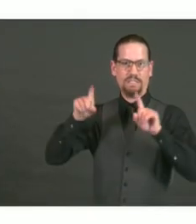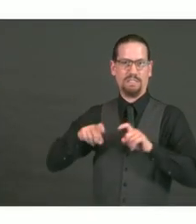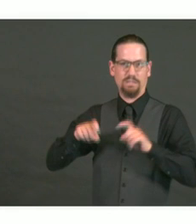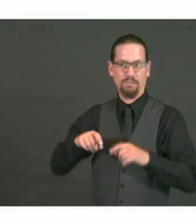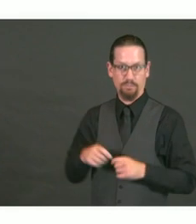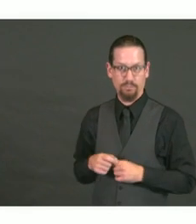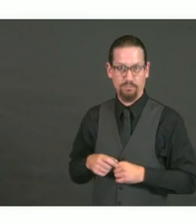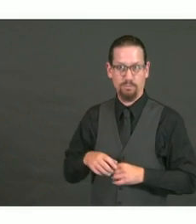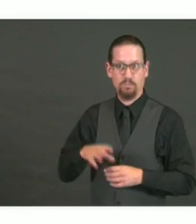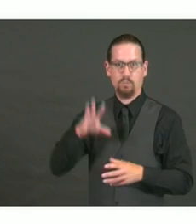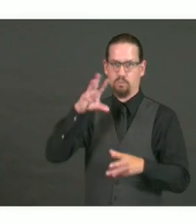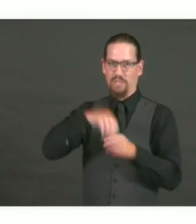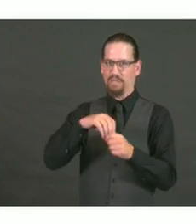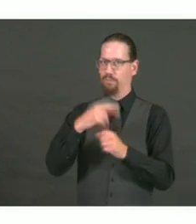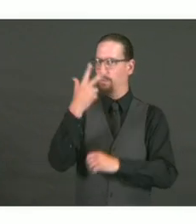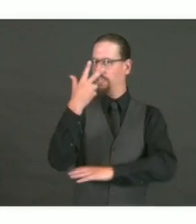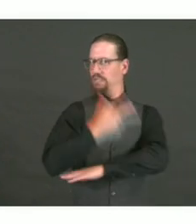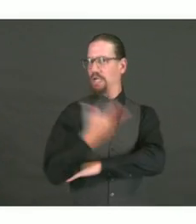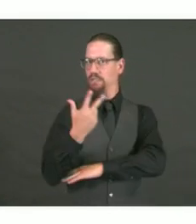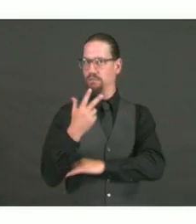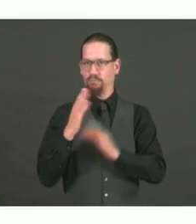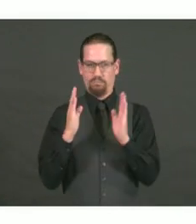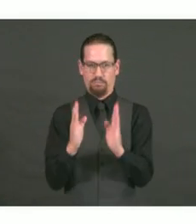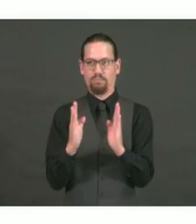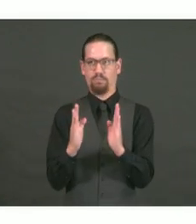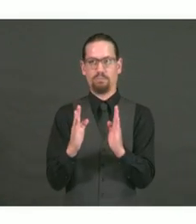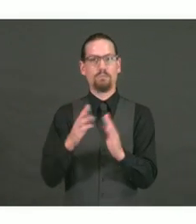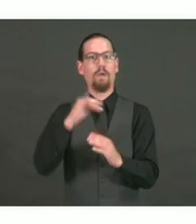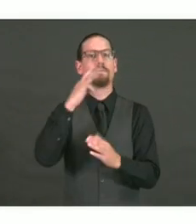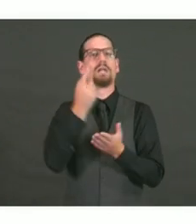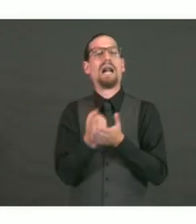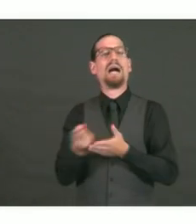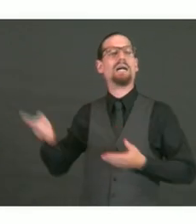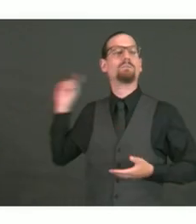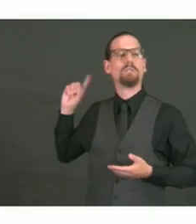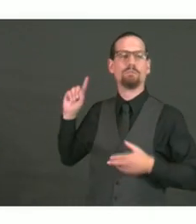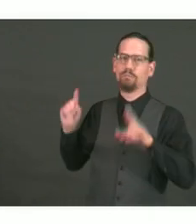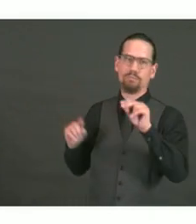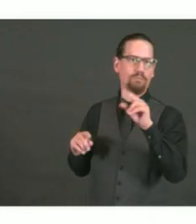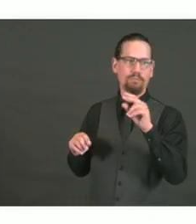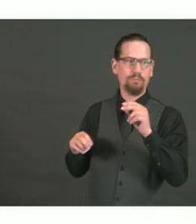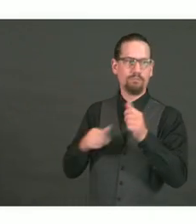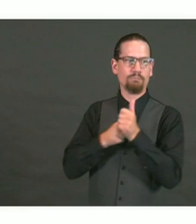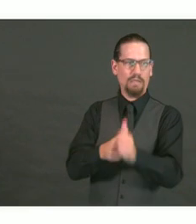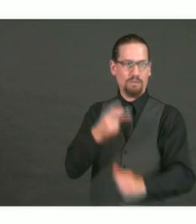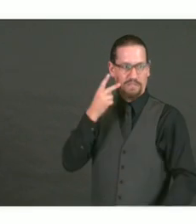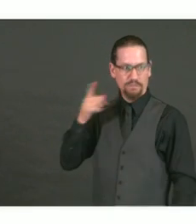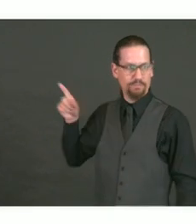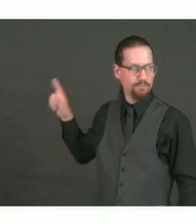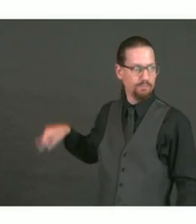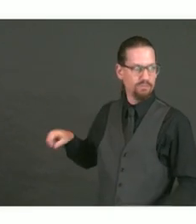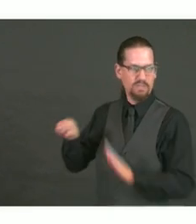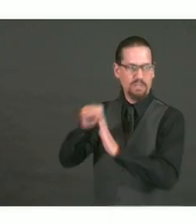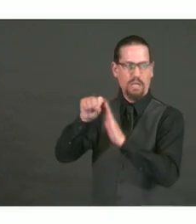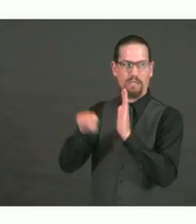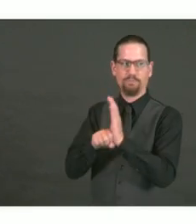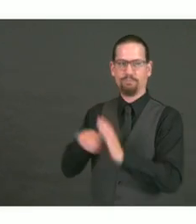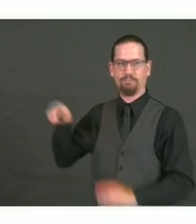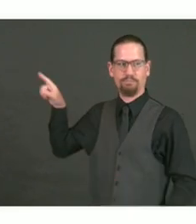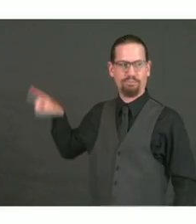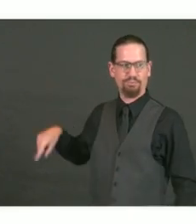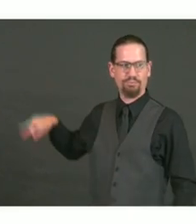screen. You can see that list on the screen. It's constantly refreshed at the Department of Health's